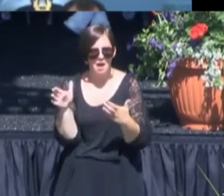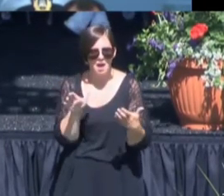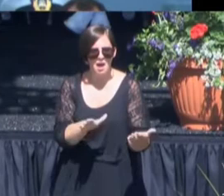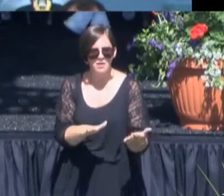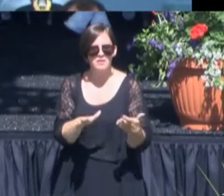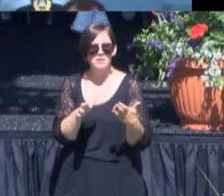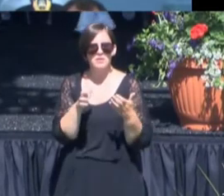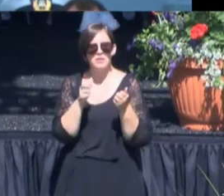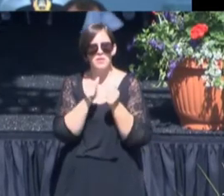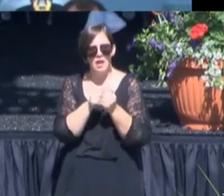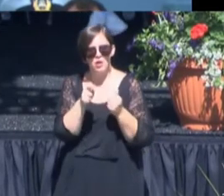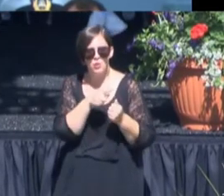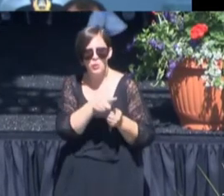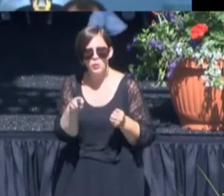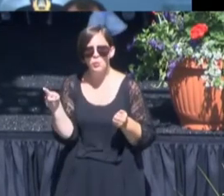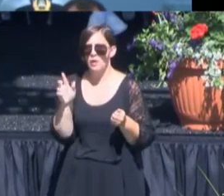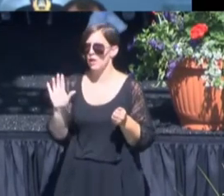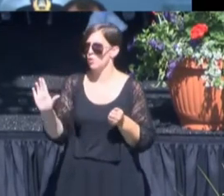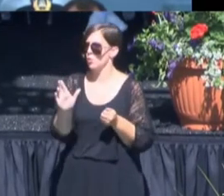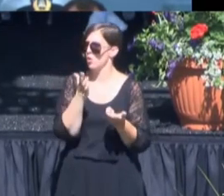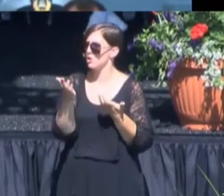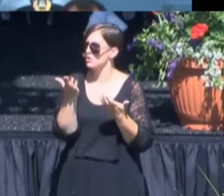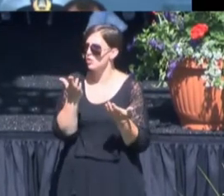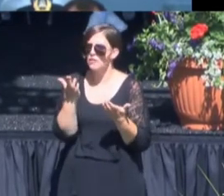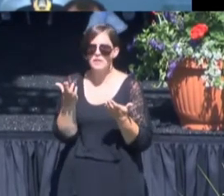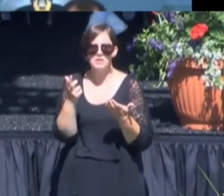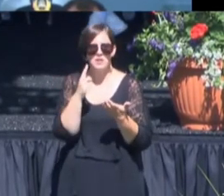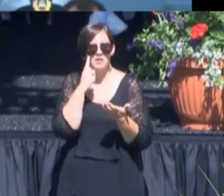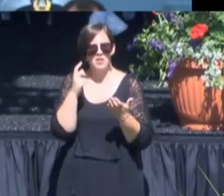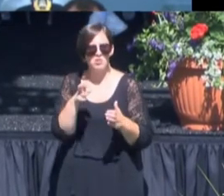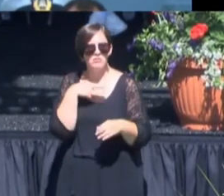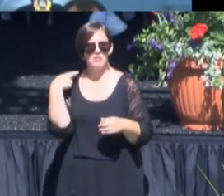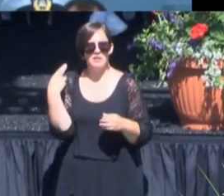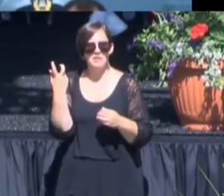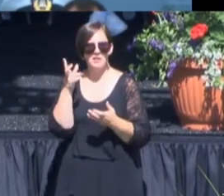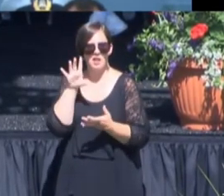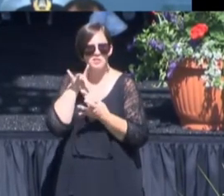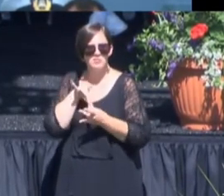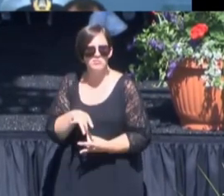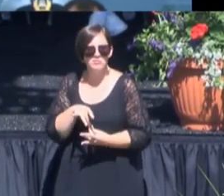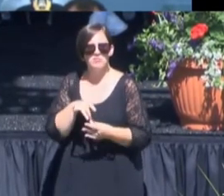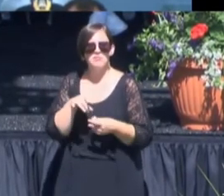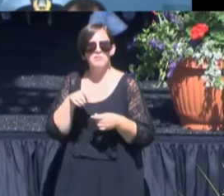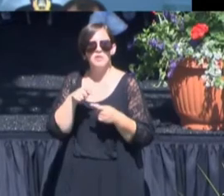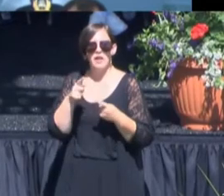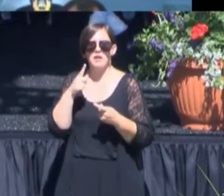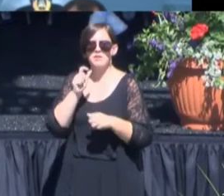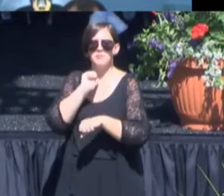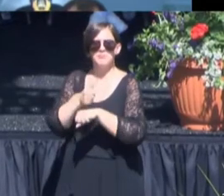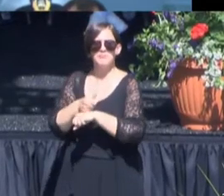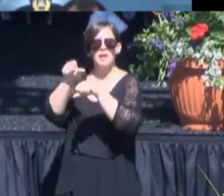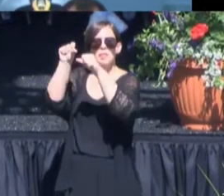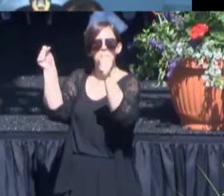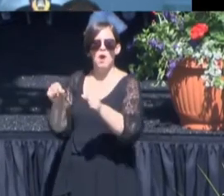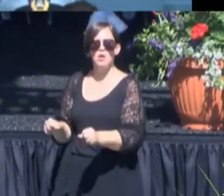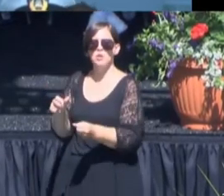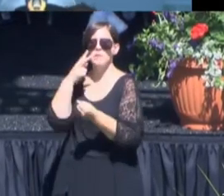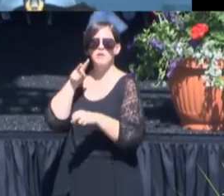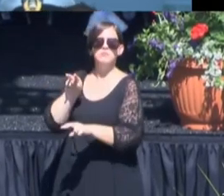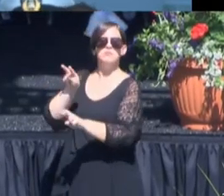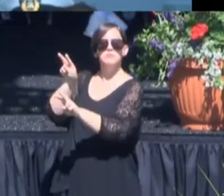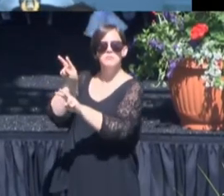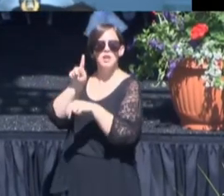heavy price that your service paid, a price that's enshrined in the Mariner's Monument, and the